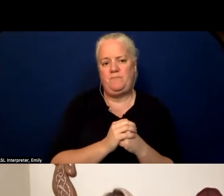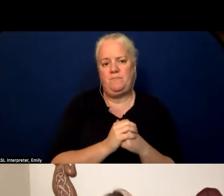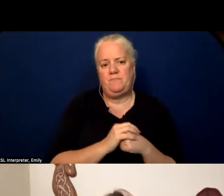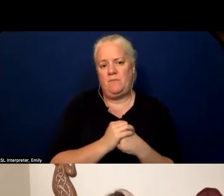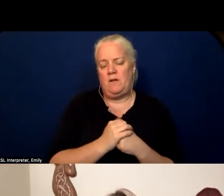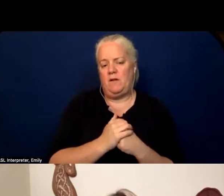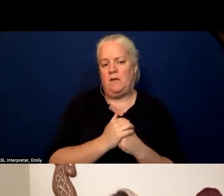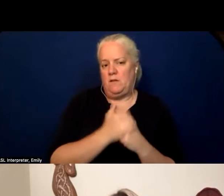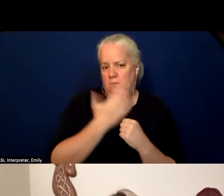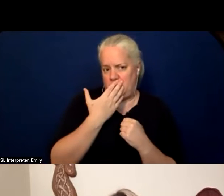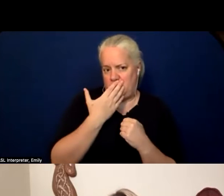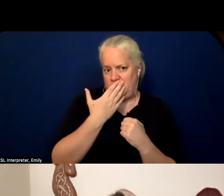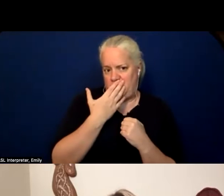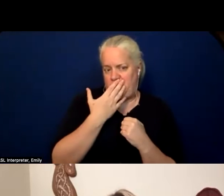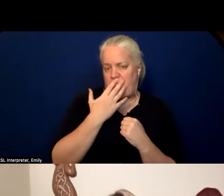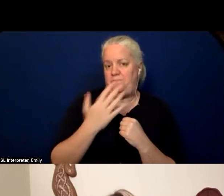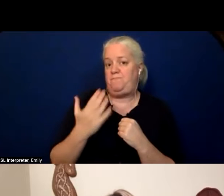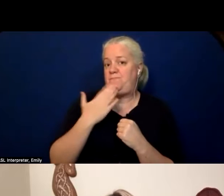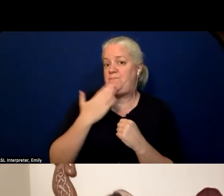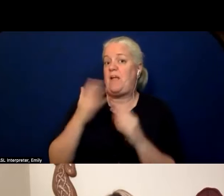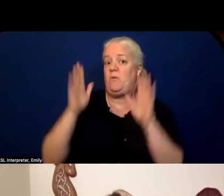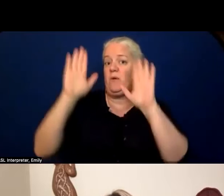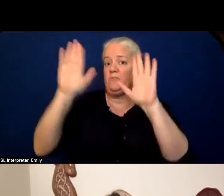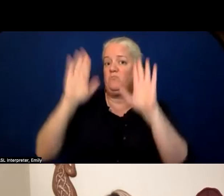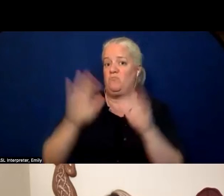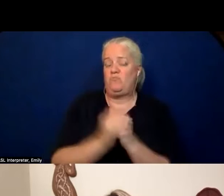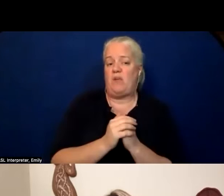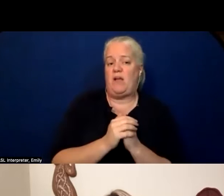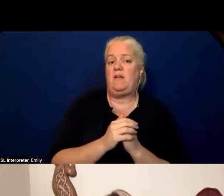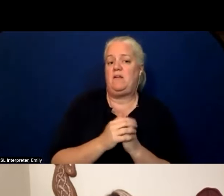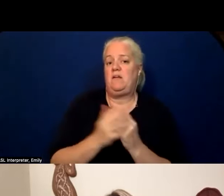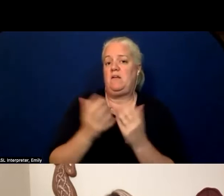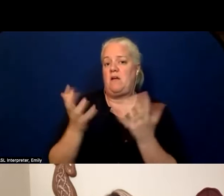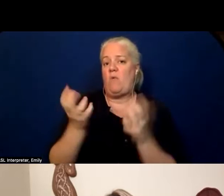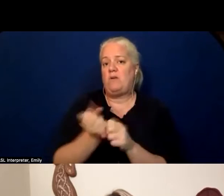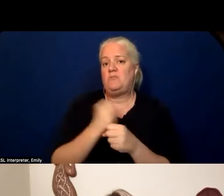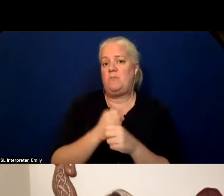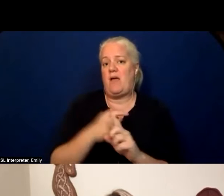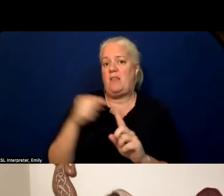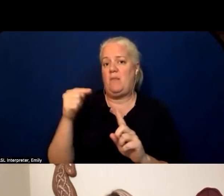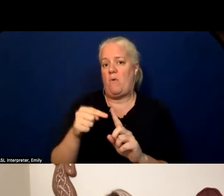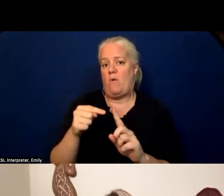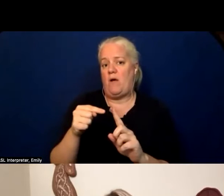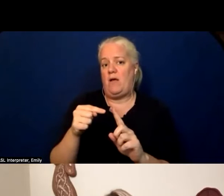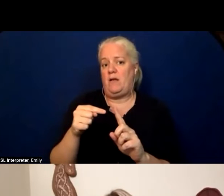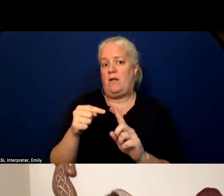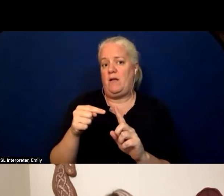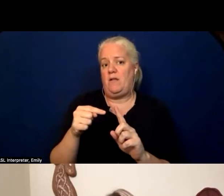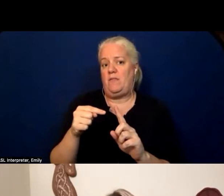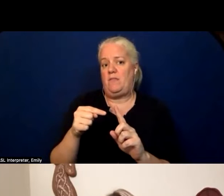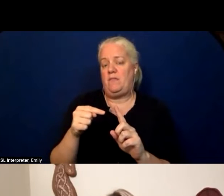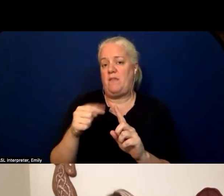Thank you, Anthony. That's great. And I think just also a point to make on that is just raising this at every level for